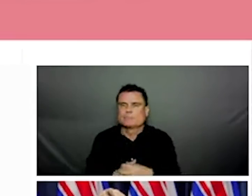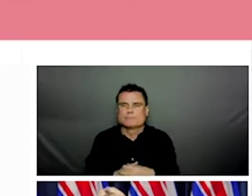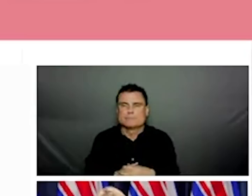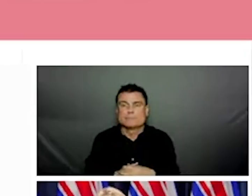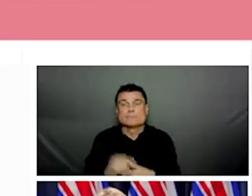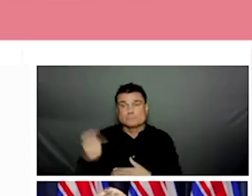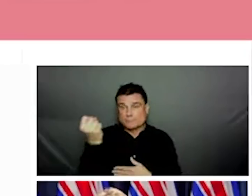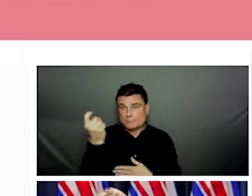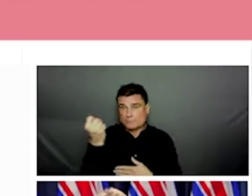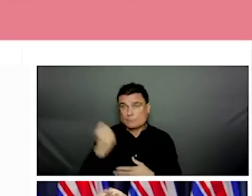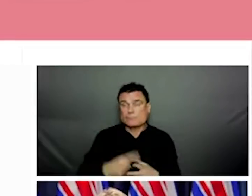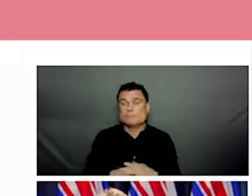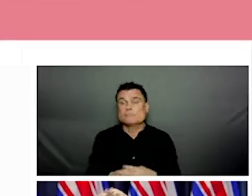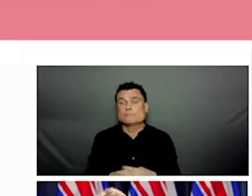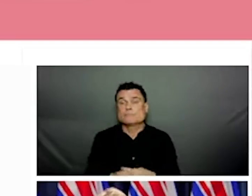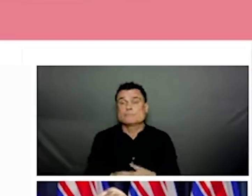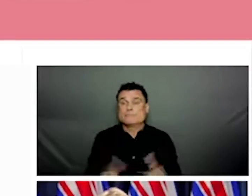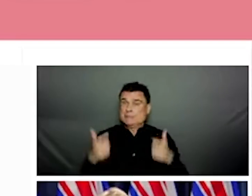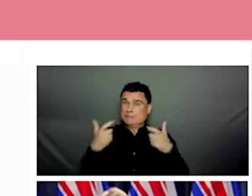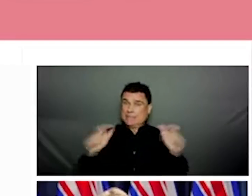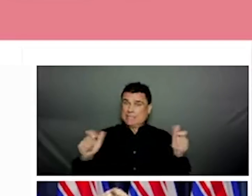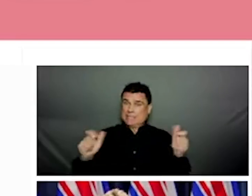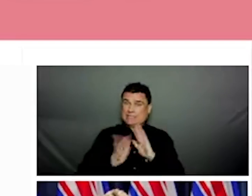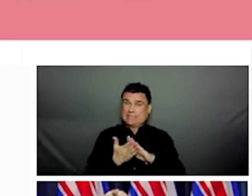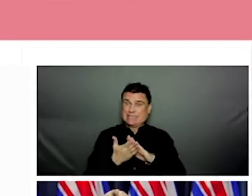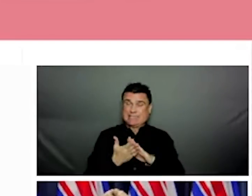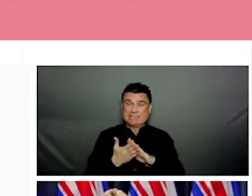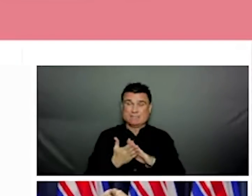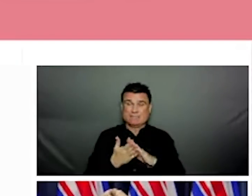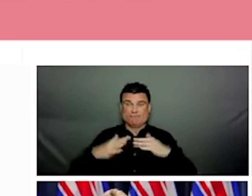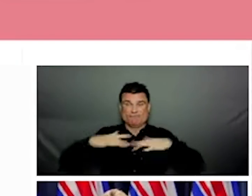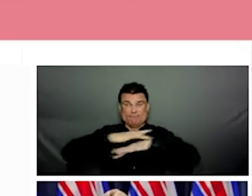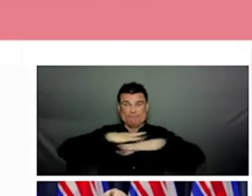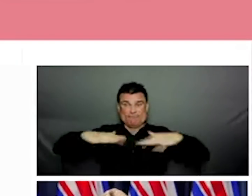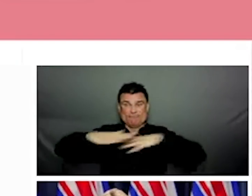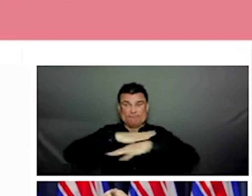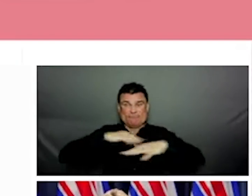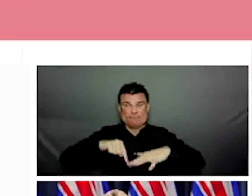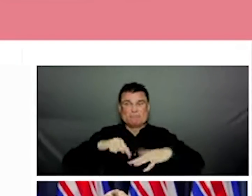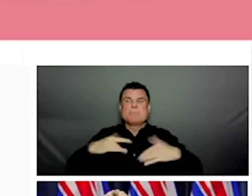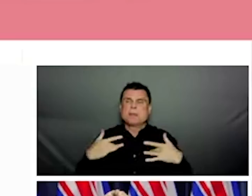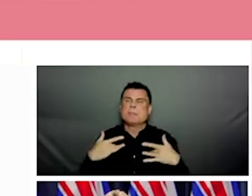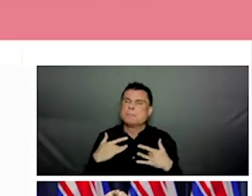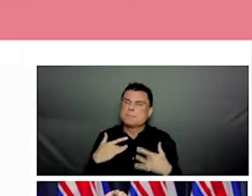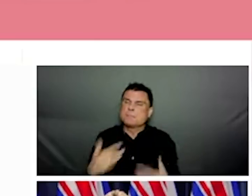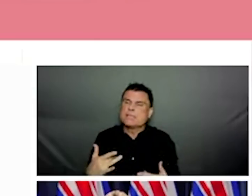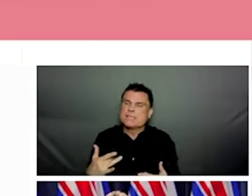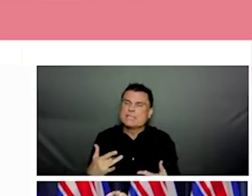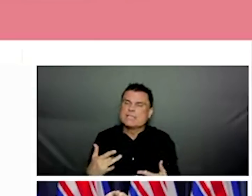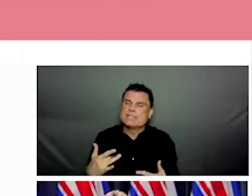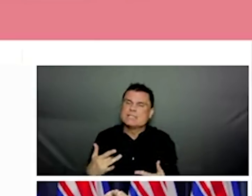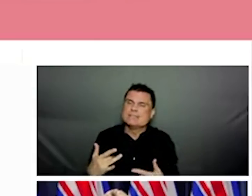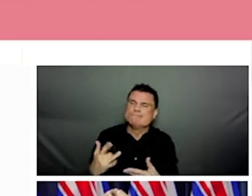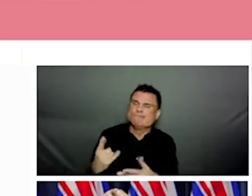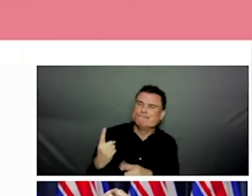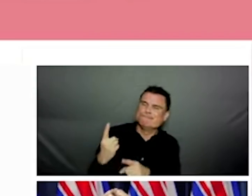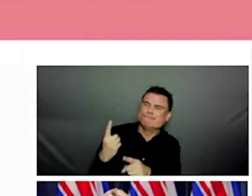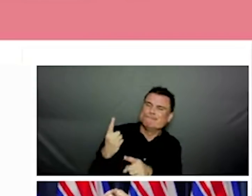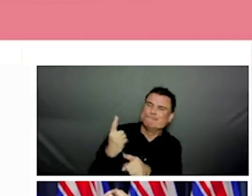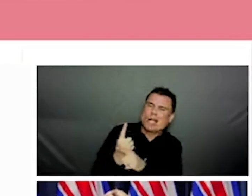it has been figuring out how much needs to go where in the last little while. And to